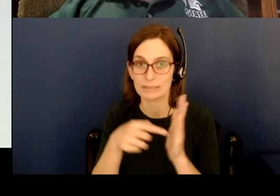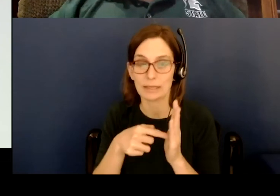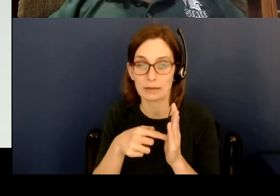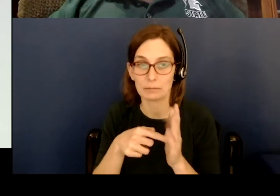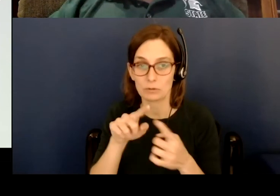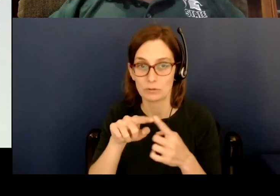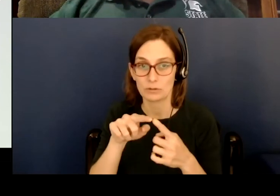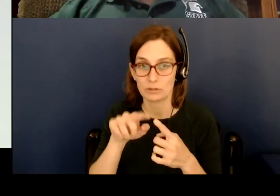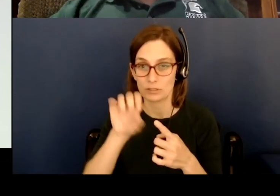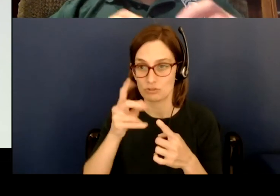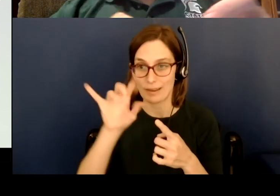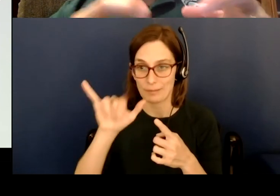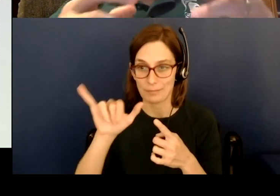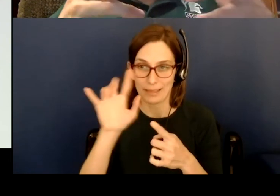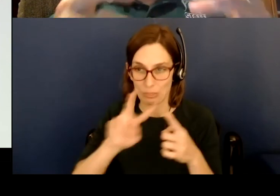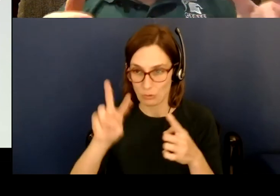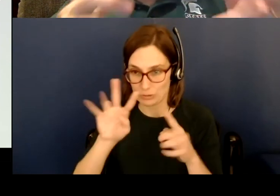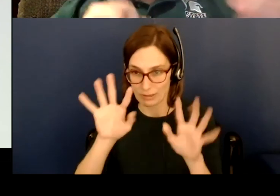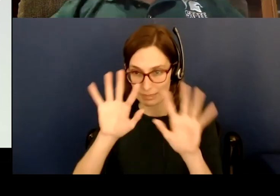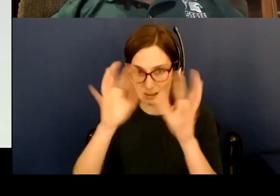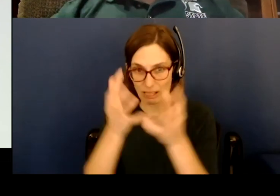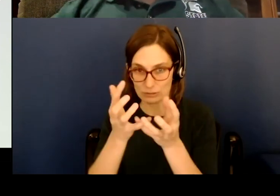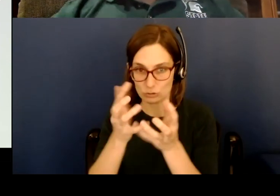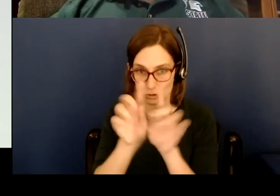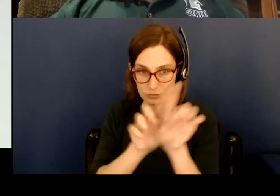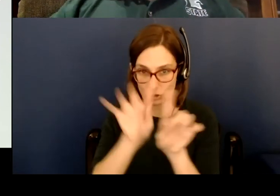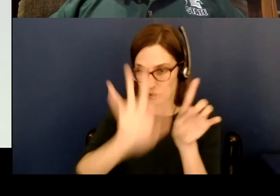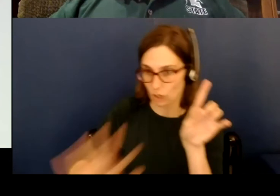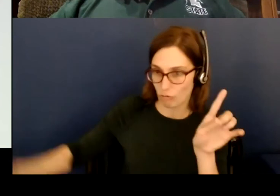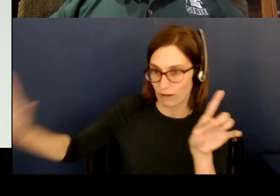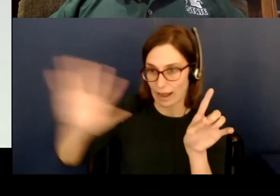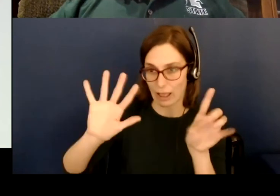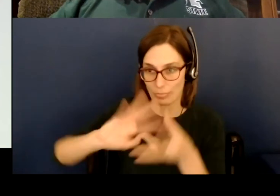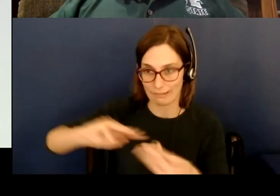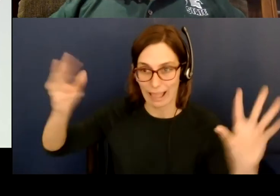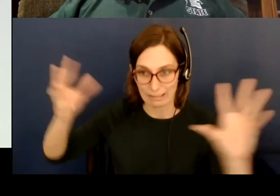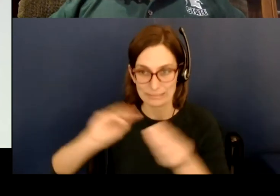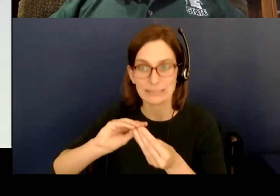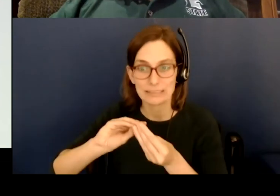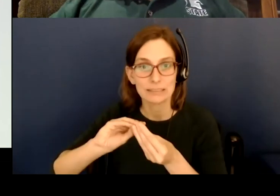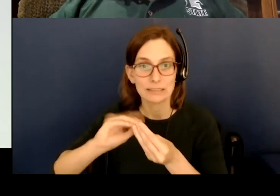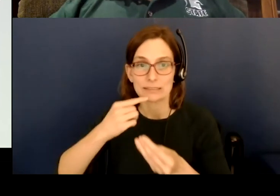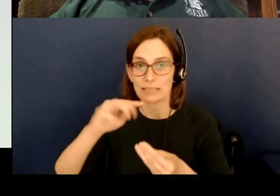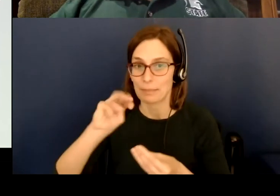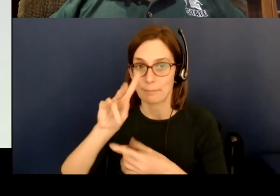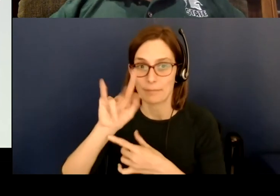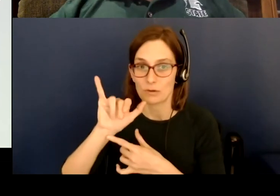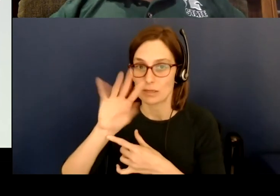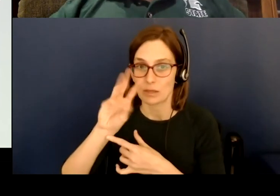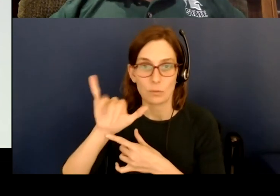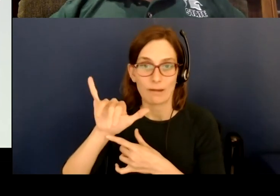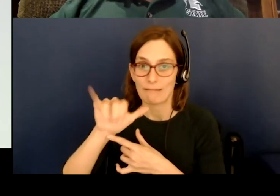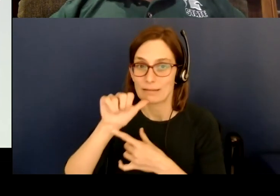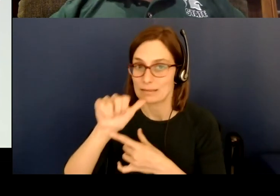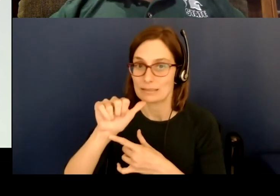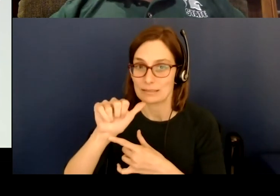Harlow Shapley looked at clusters of stars around the galaxy, told us that the Milky Way was not a few 100